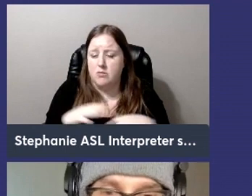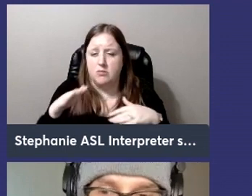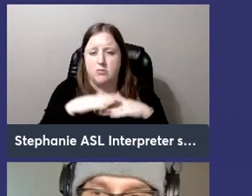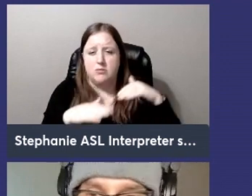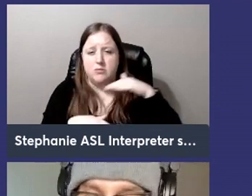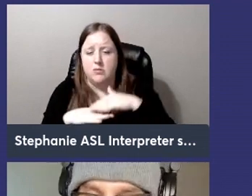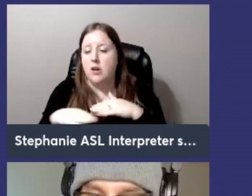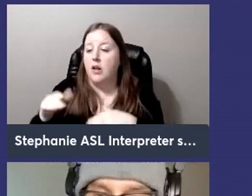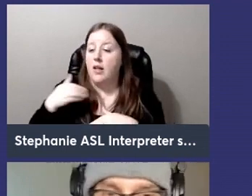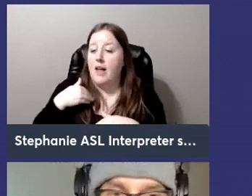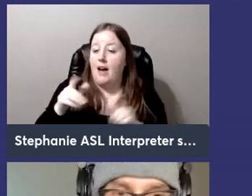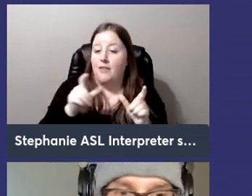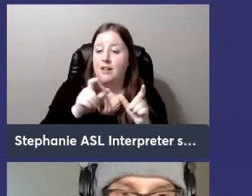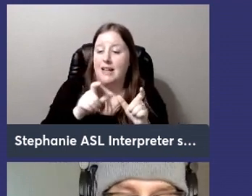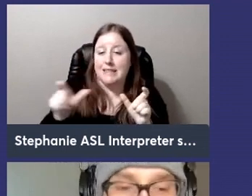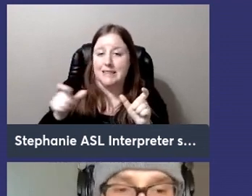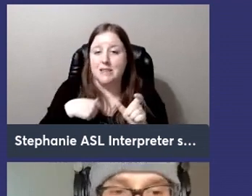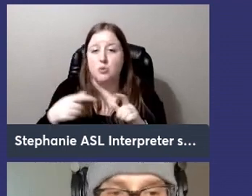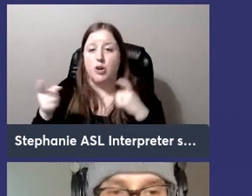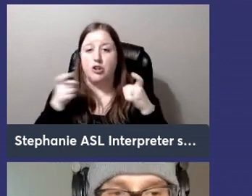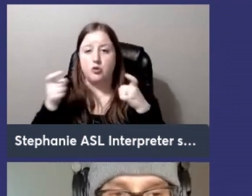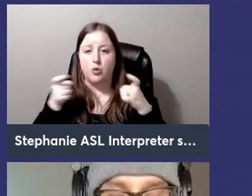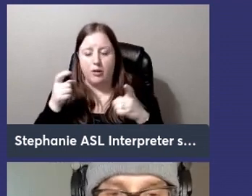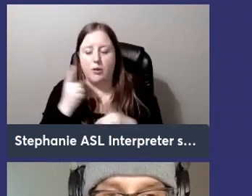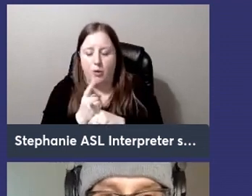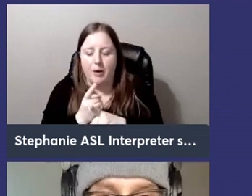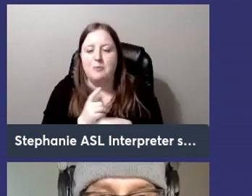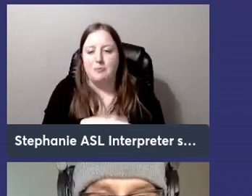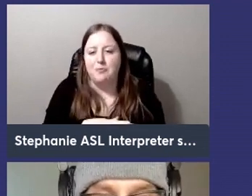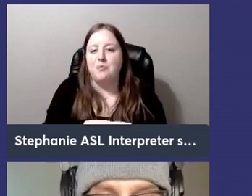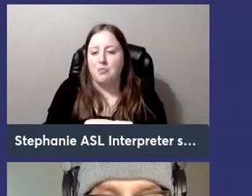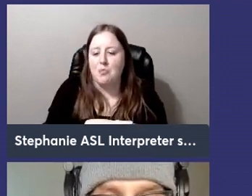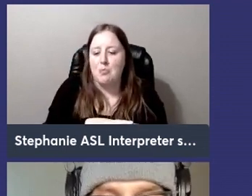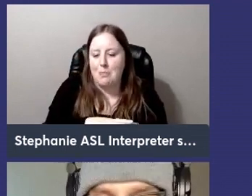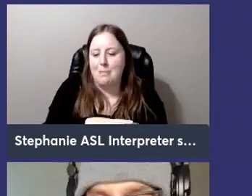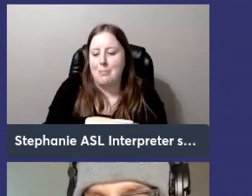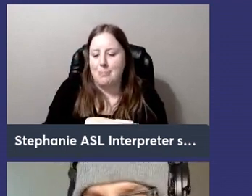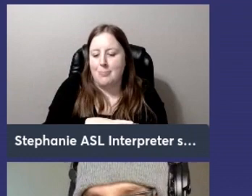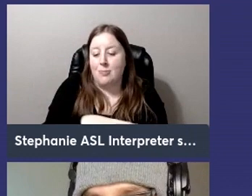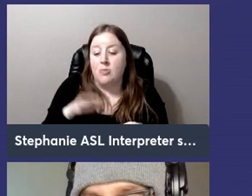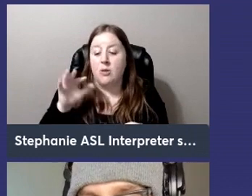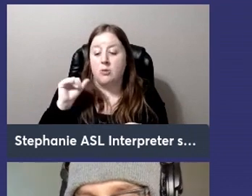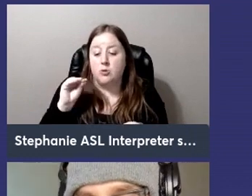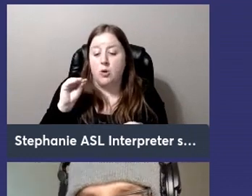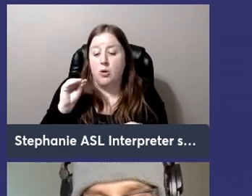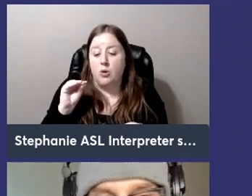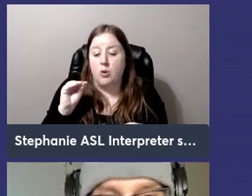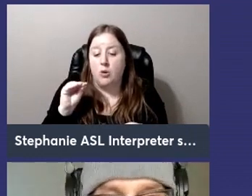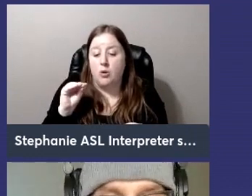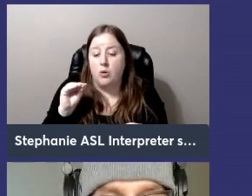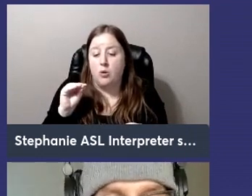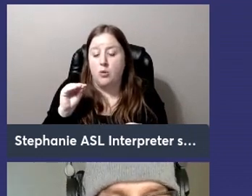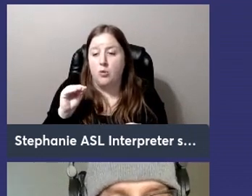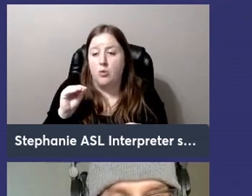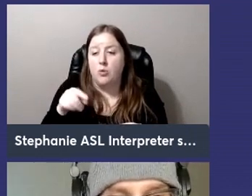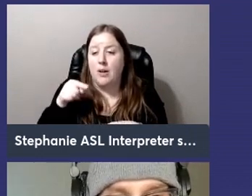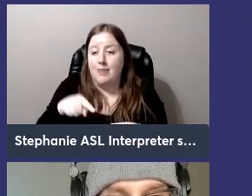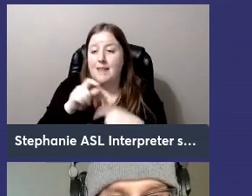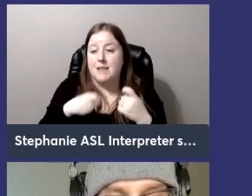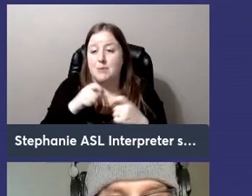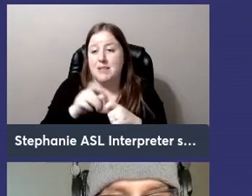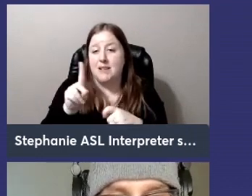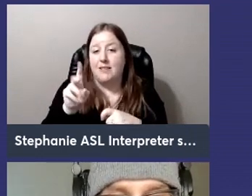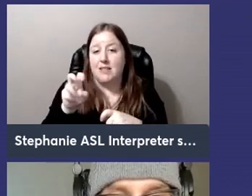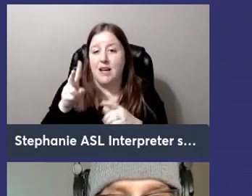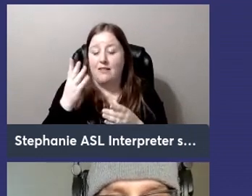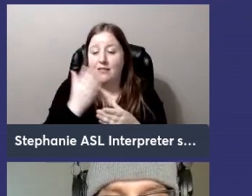There's an instance that we're controlling that's connected to this one. Yeah, Fair absolutely. Enough. And so this did npm. This particular dev file has